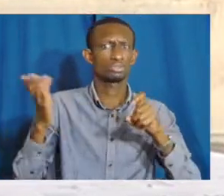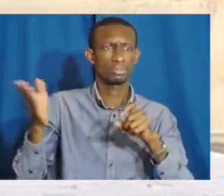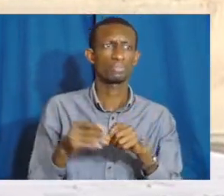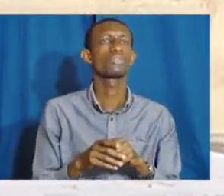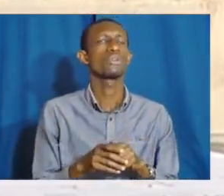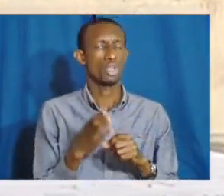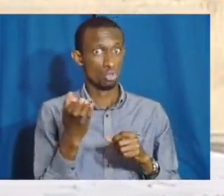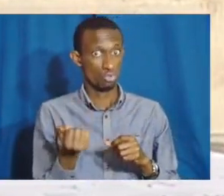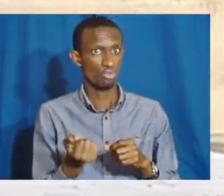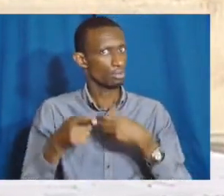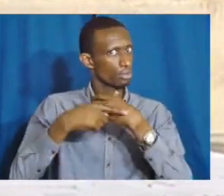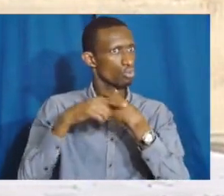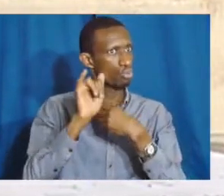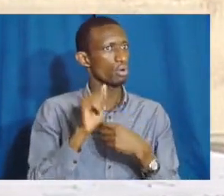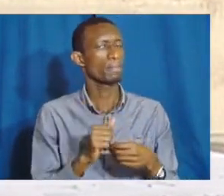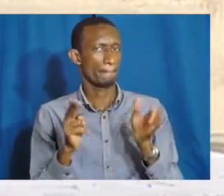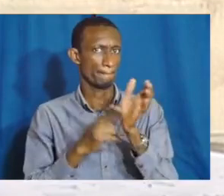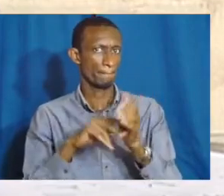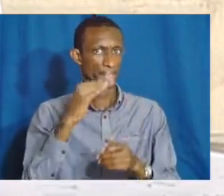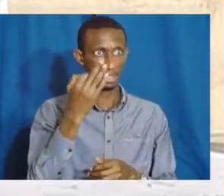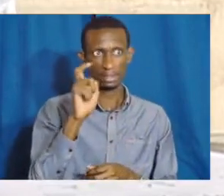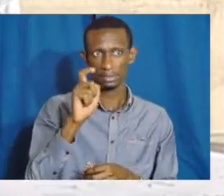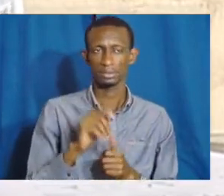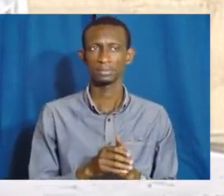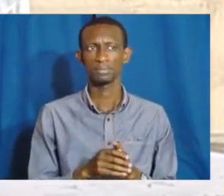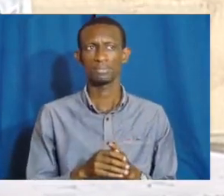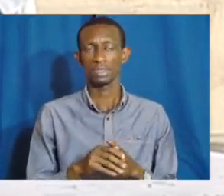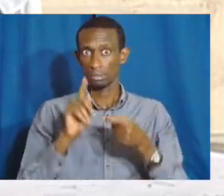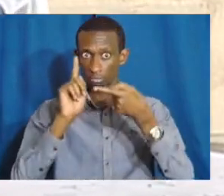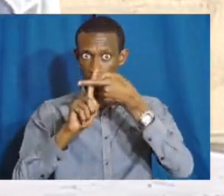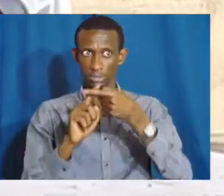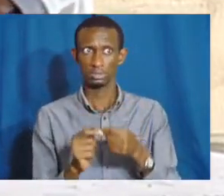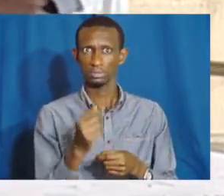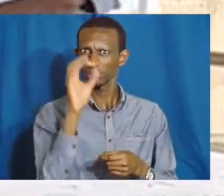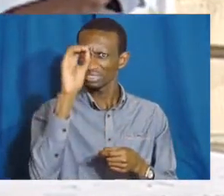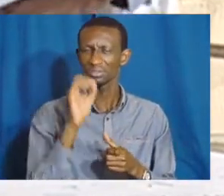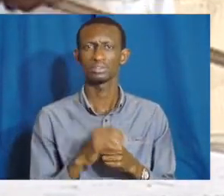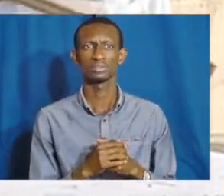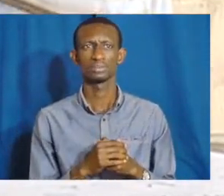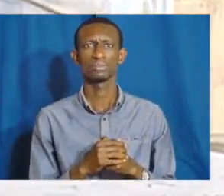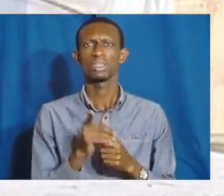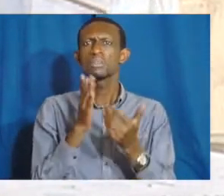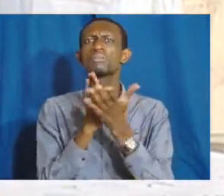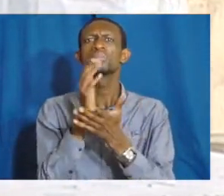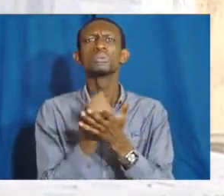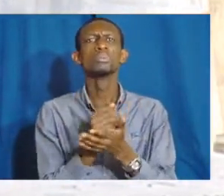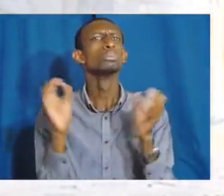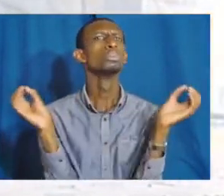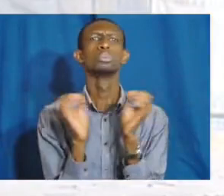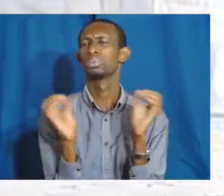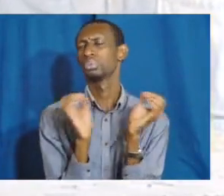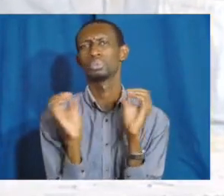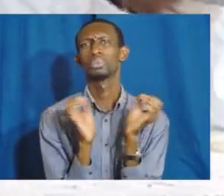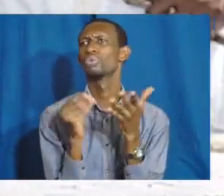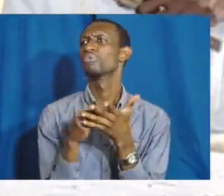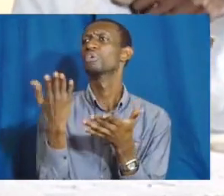y equals 3x, then plus 0. Because we don't have the value